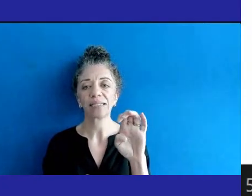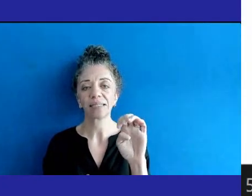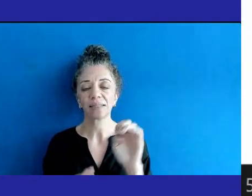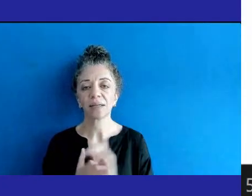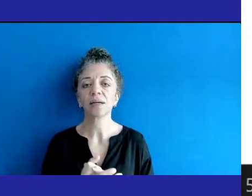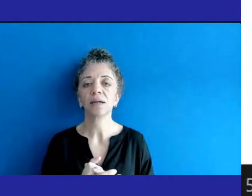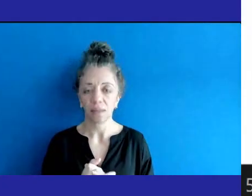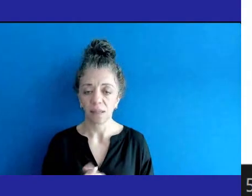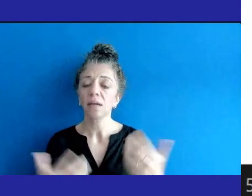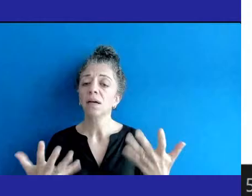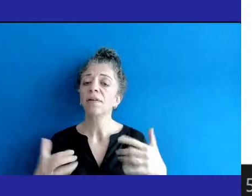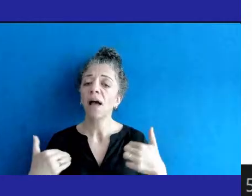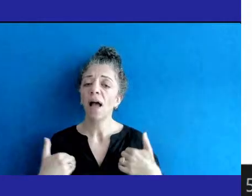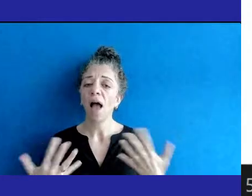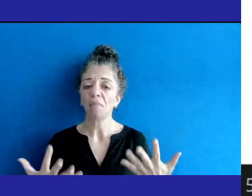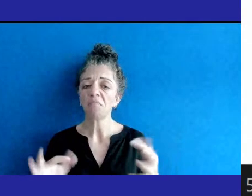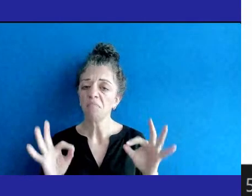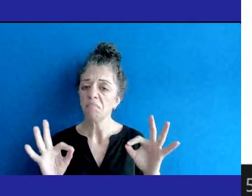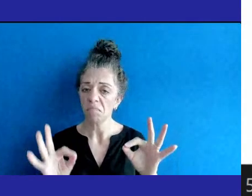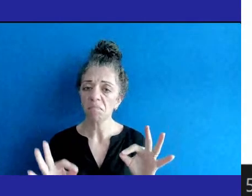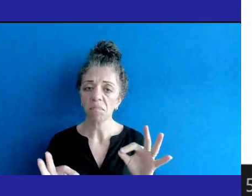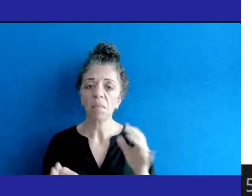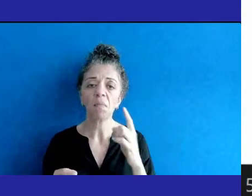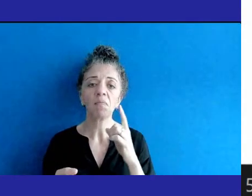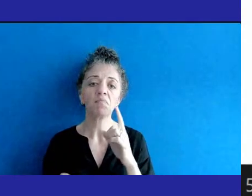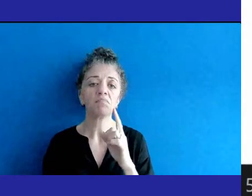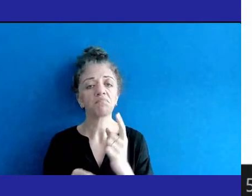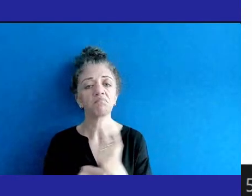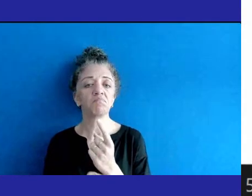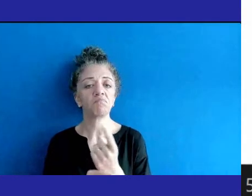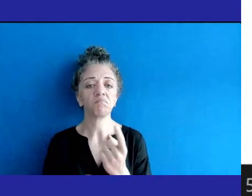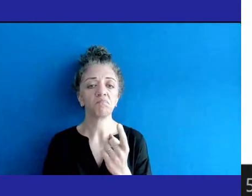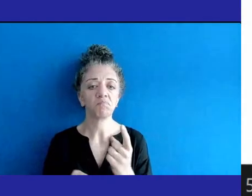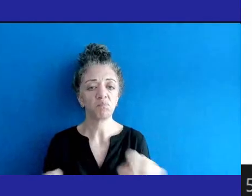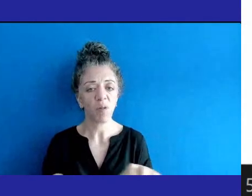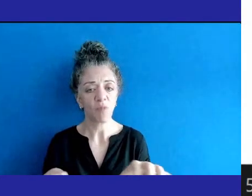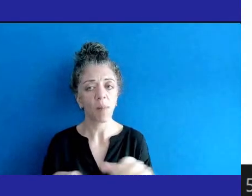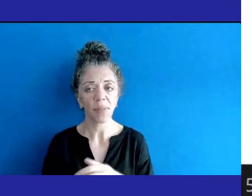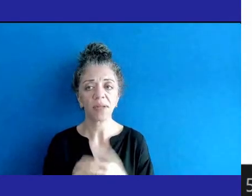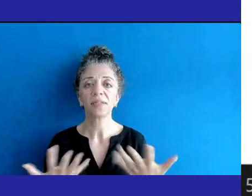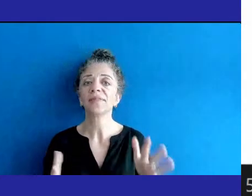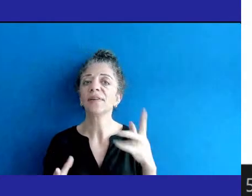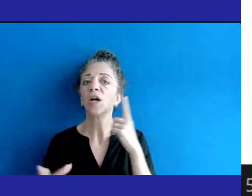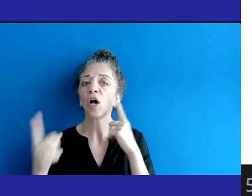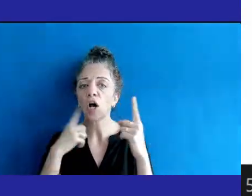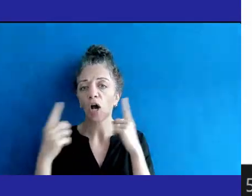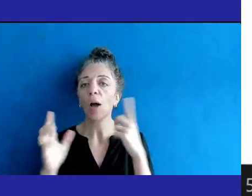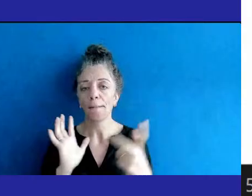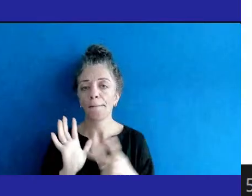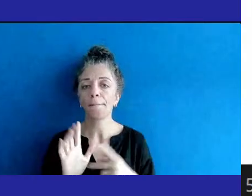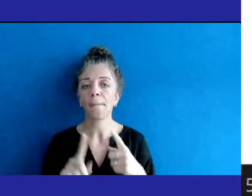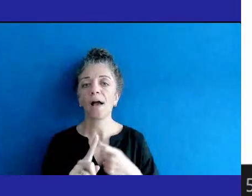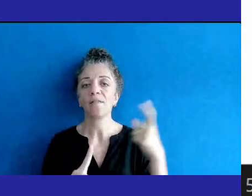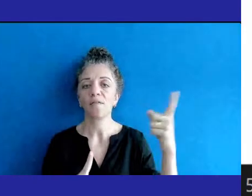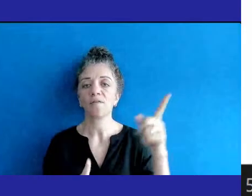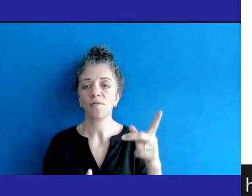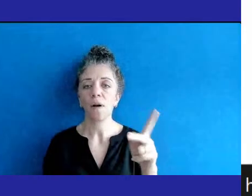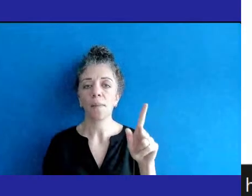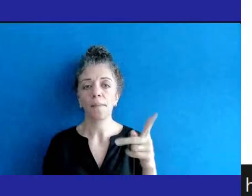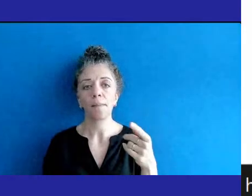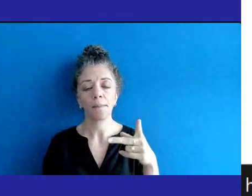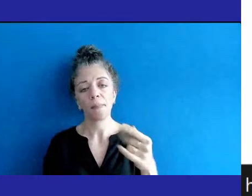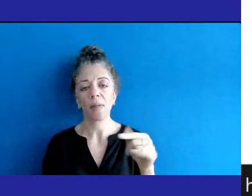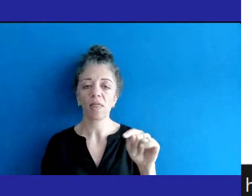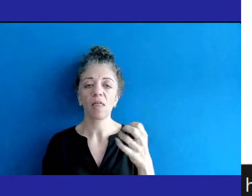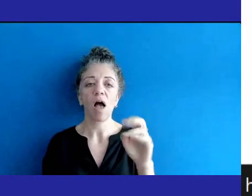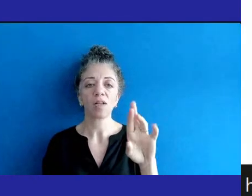performance, and we're happy with them. We've heard good feedback from the pathologists. So, next, please. And it's the same